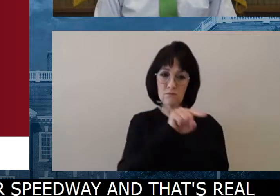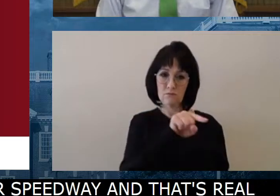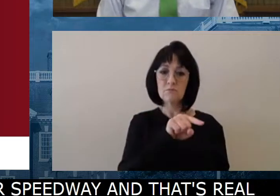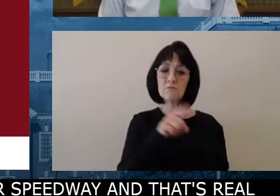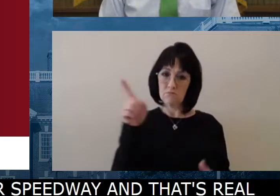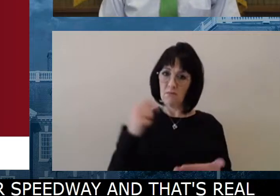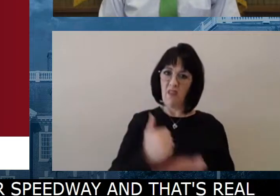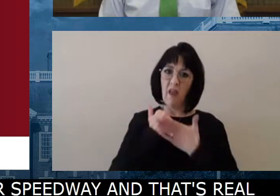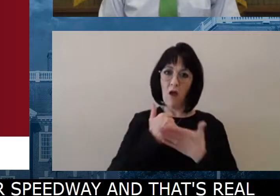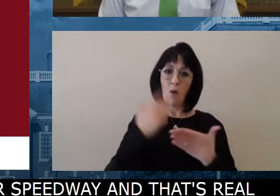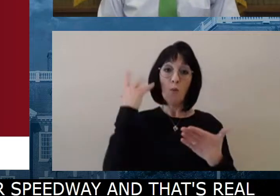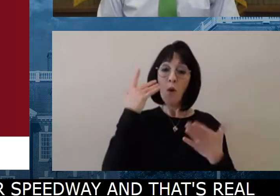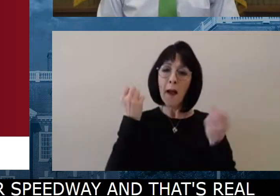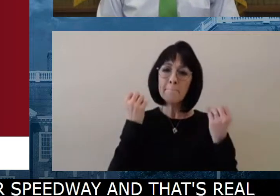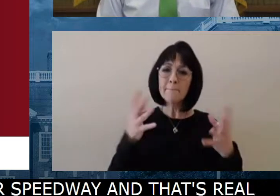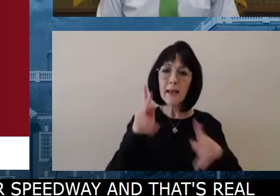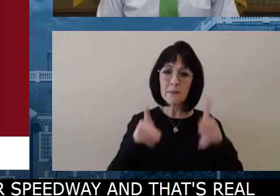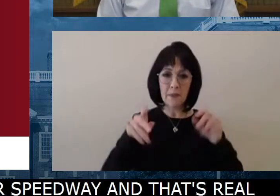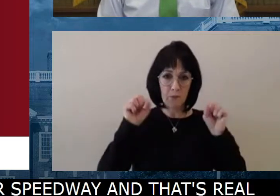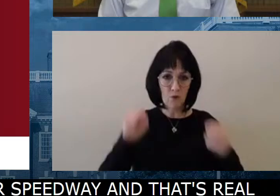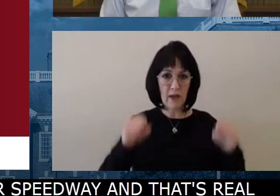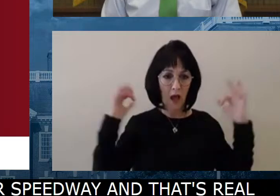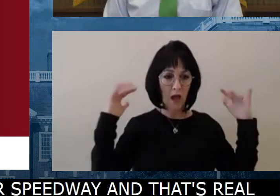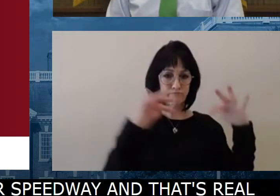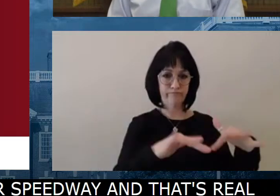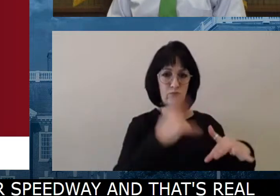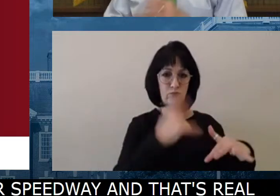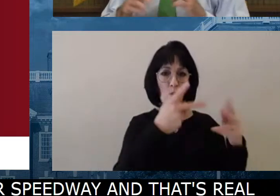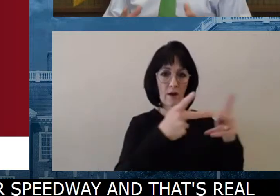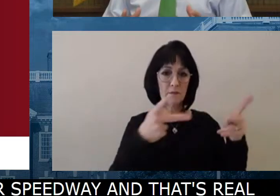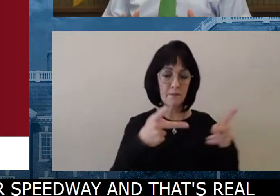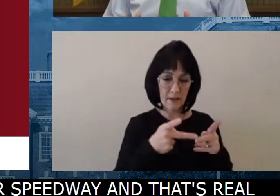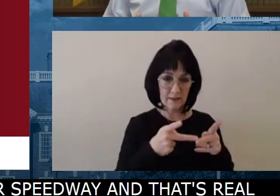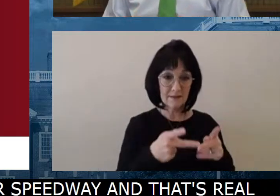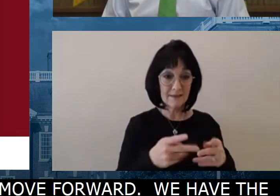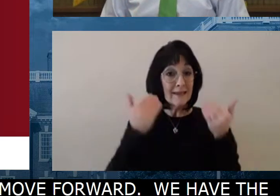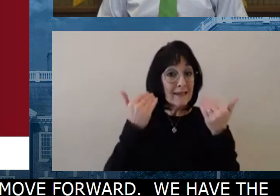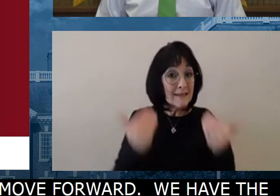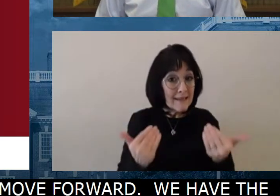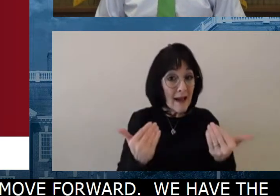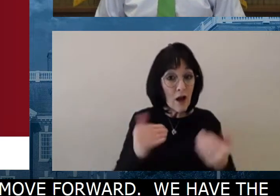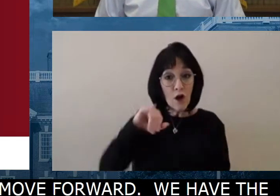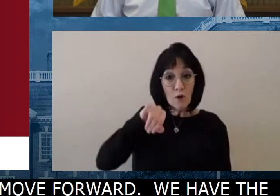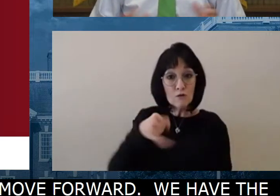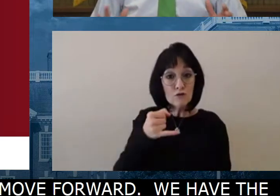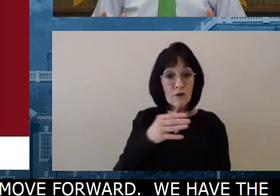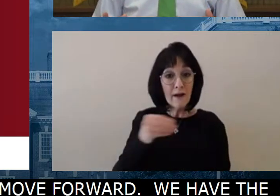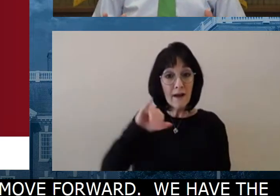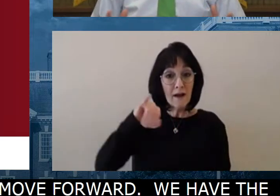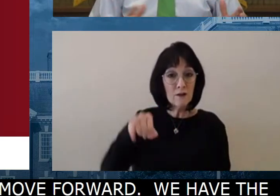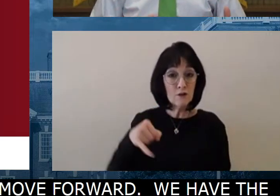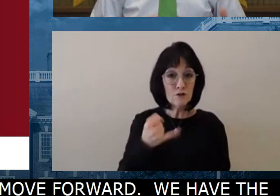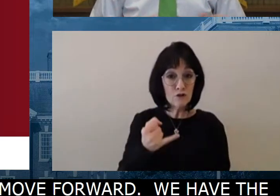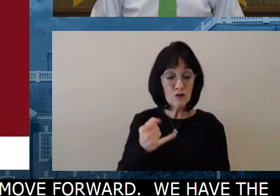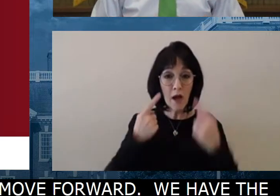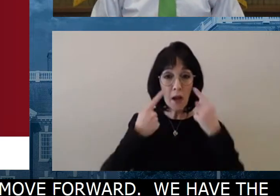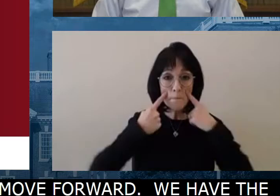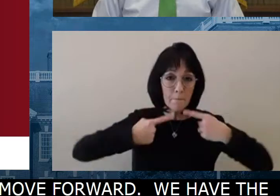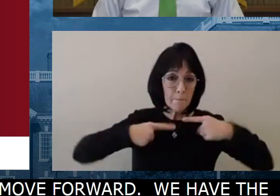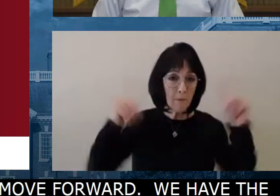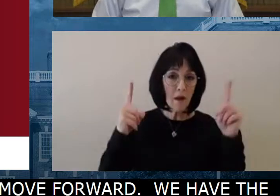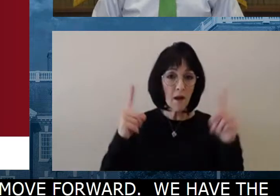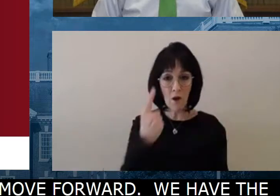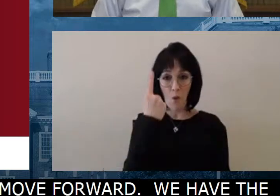move forward. We have the arrival of the Johnson & Johnson single-dose vaccine. Really good news. You've heard me talk about